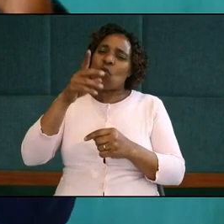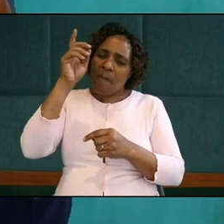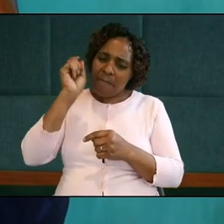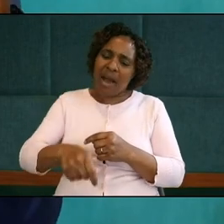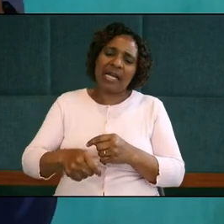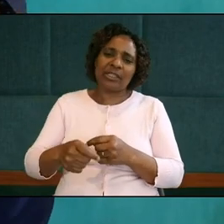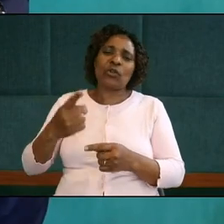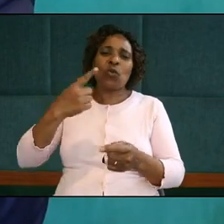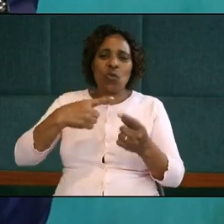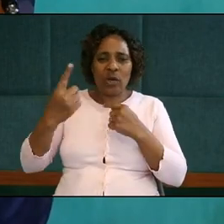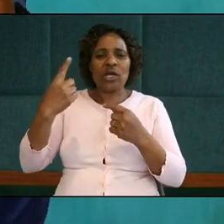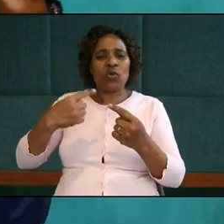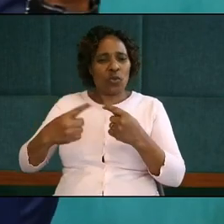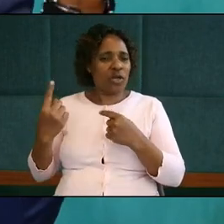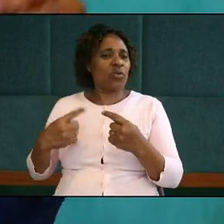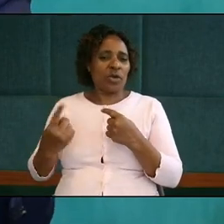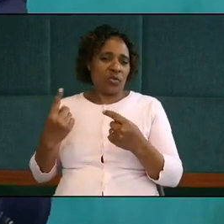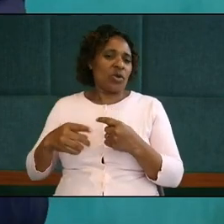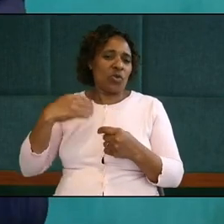must win more.